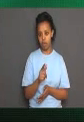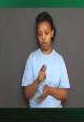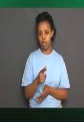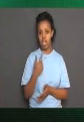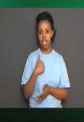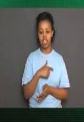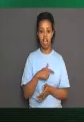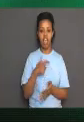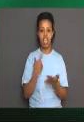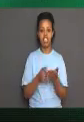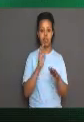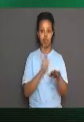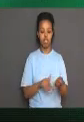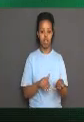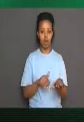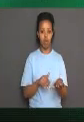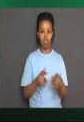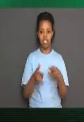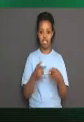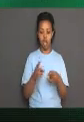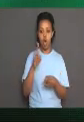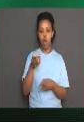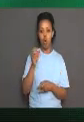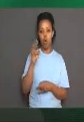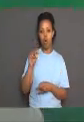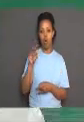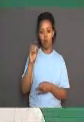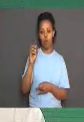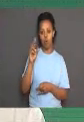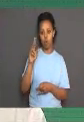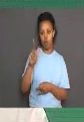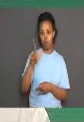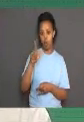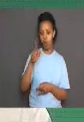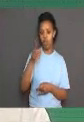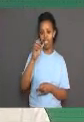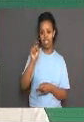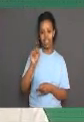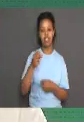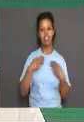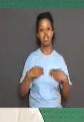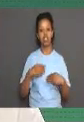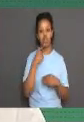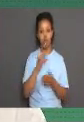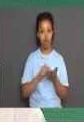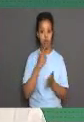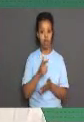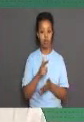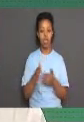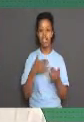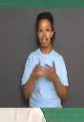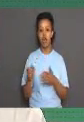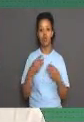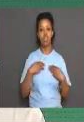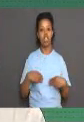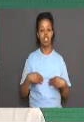call these structures homologous structures. One easy structure to spot